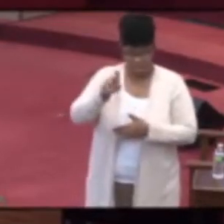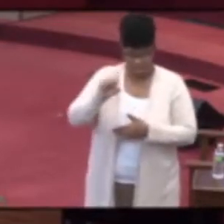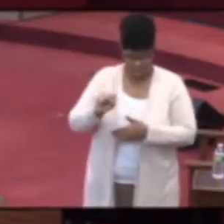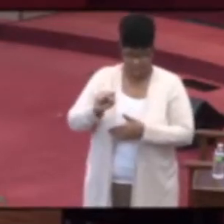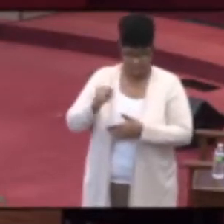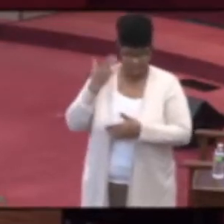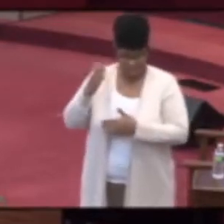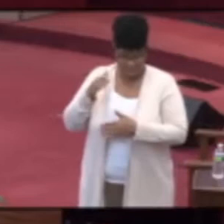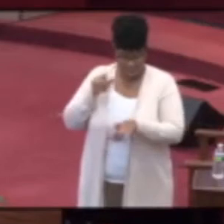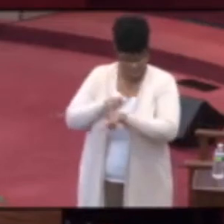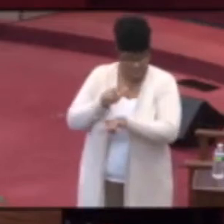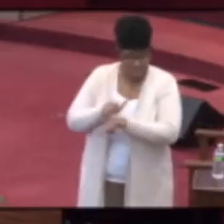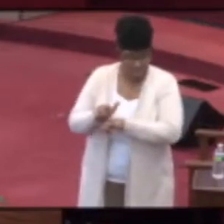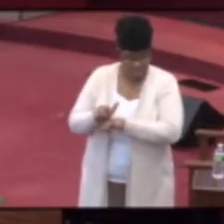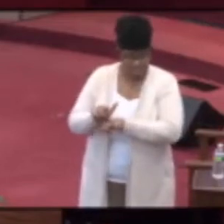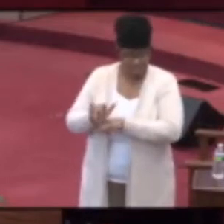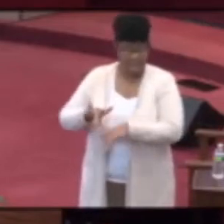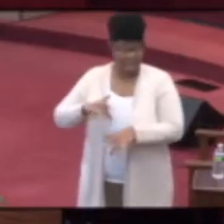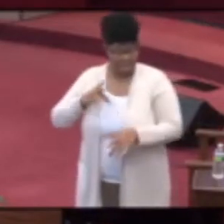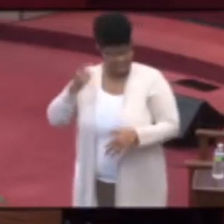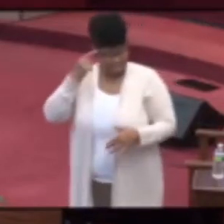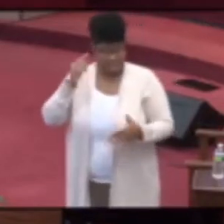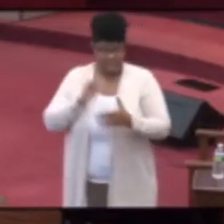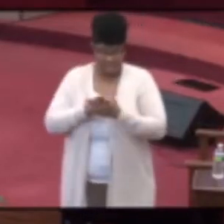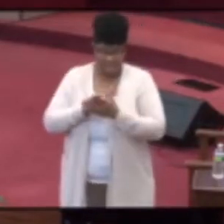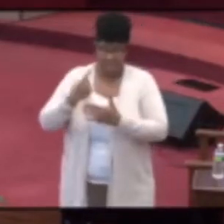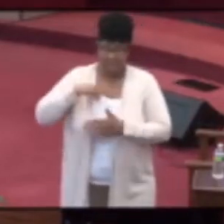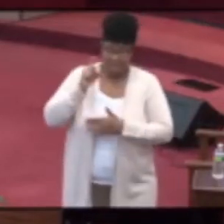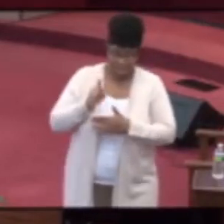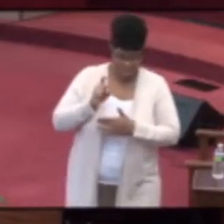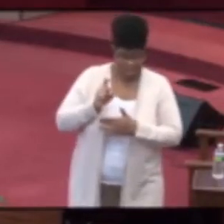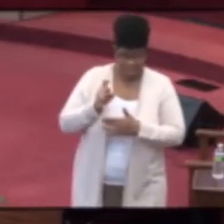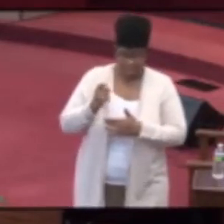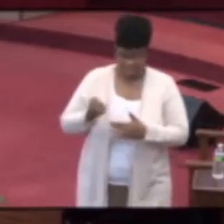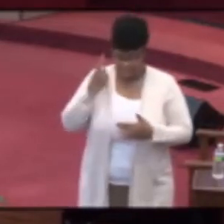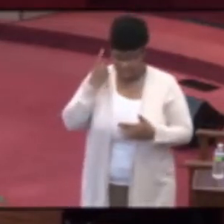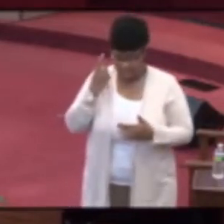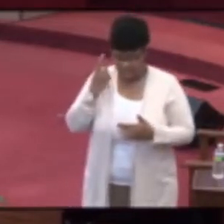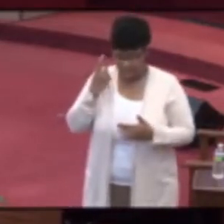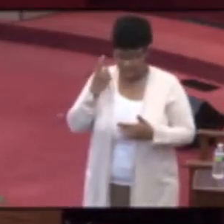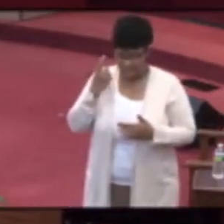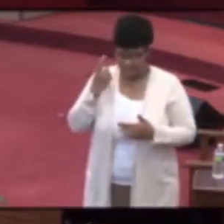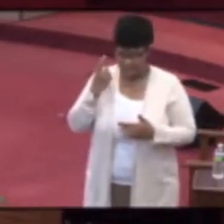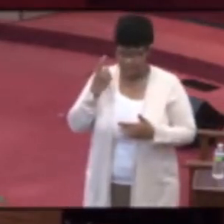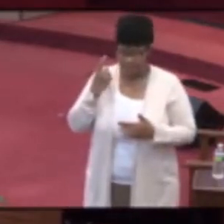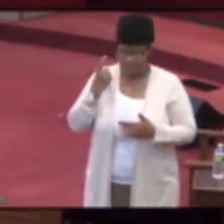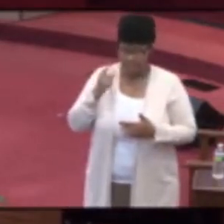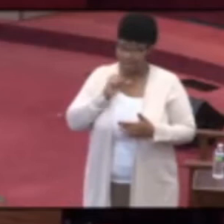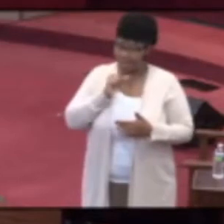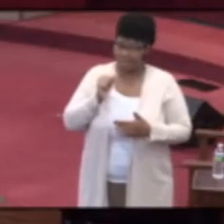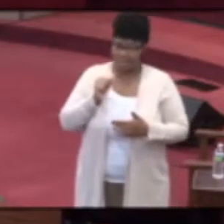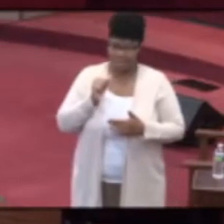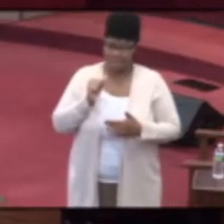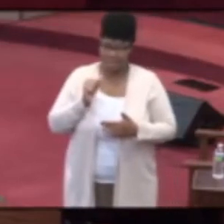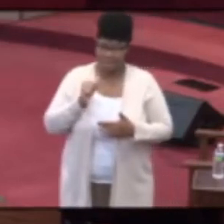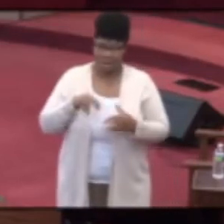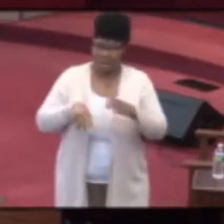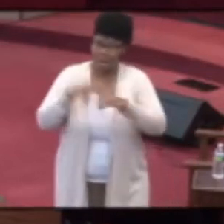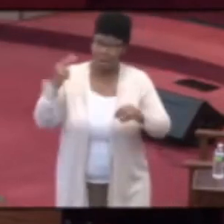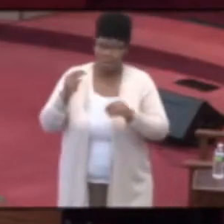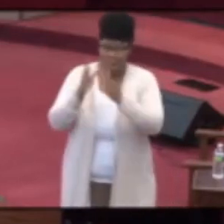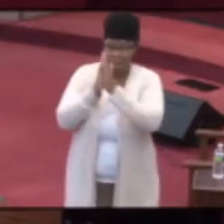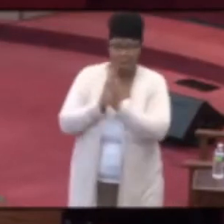doesn't change what I feel led and compelled for us to wrestle with this weekend. And it is this: you don't give up on your prayers because they